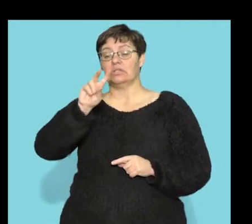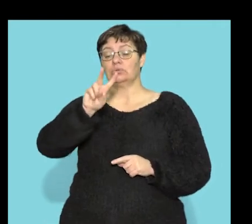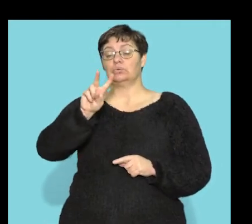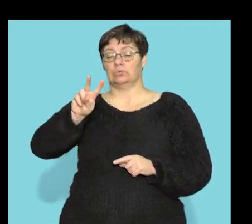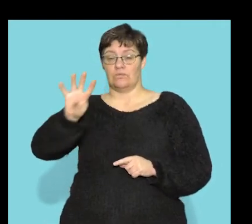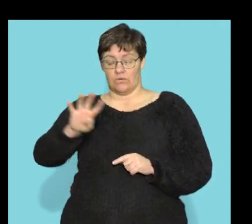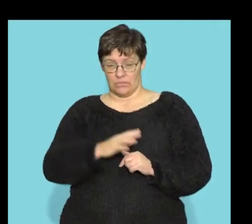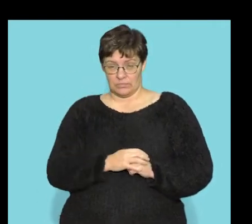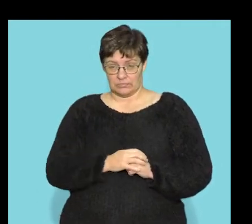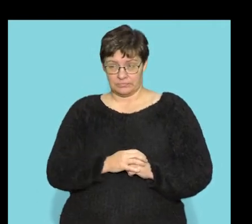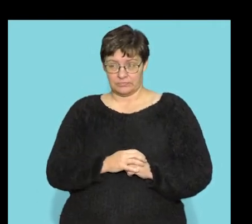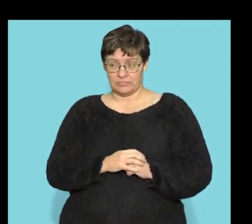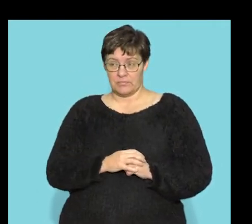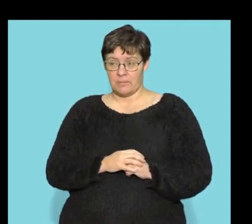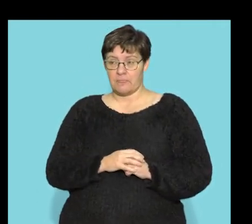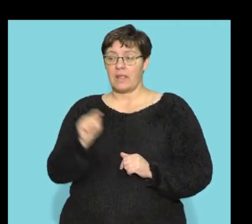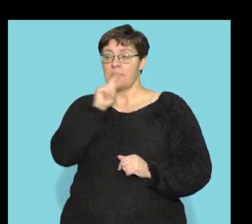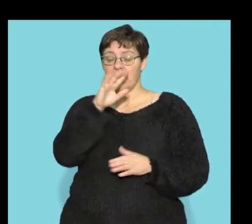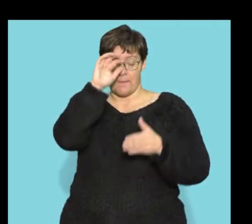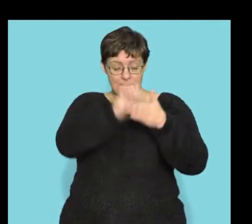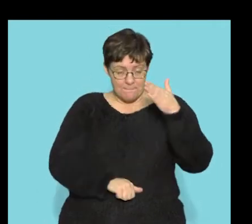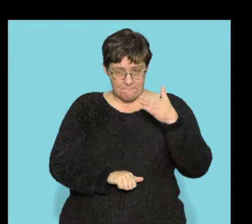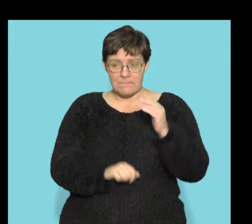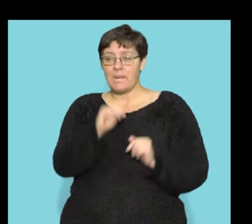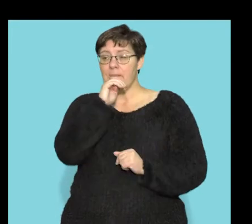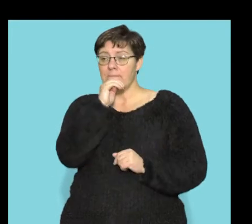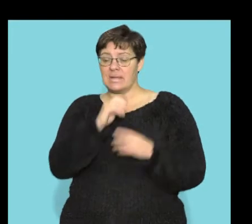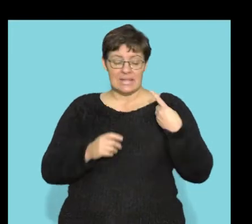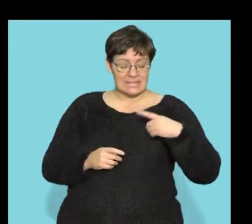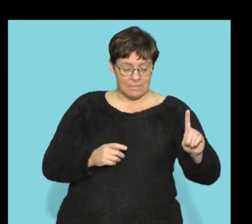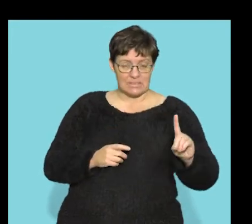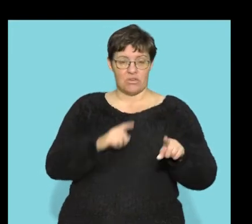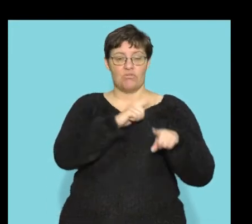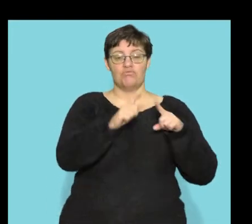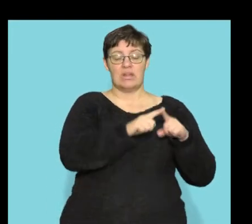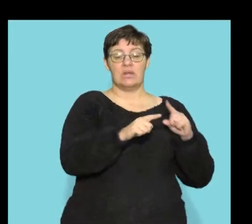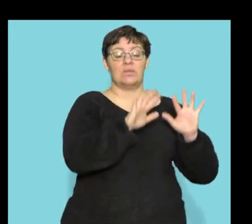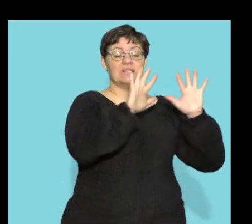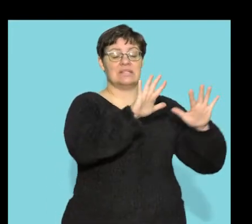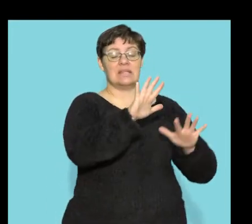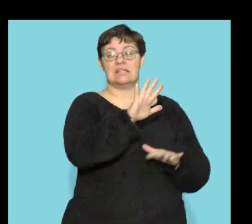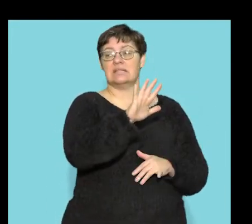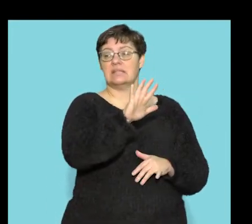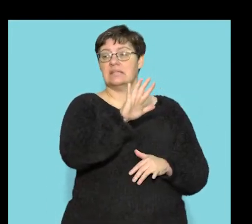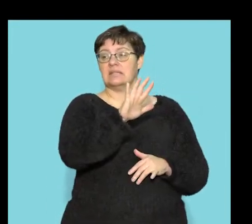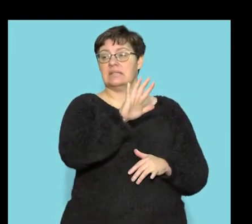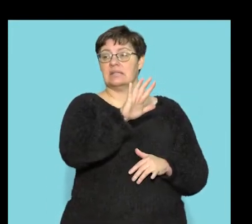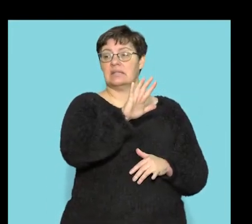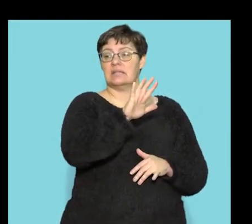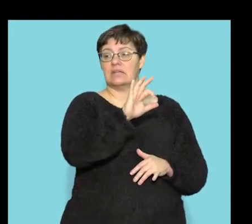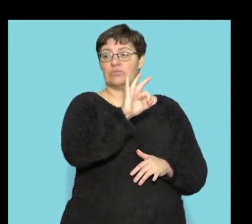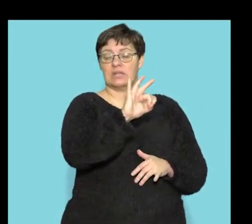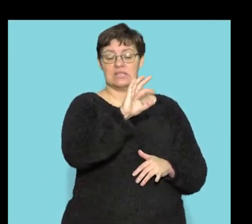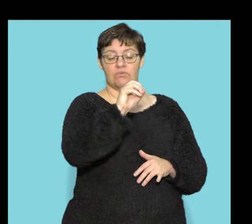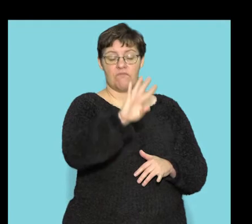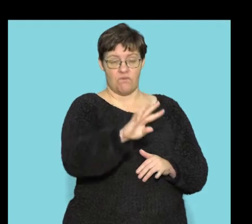126,224. Watch, I'm subtracting, meaning I'm debiting rent income with 10,304, and therefore this,